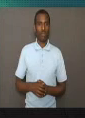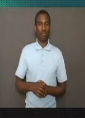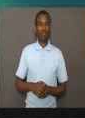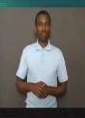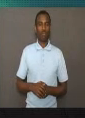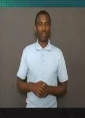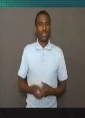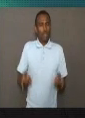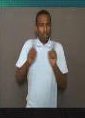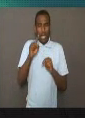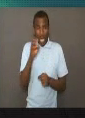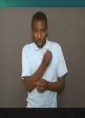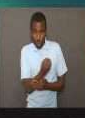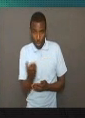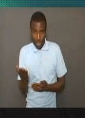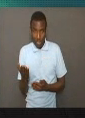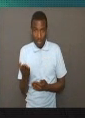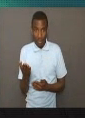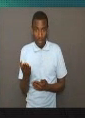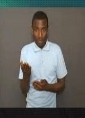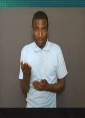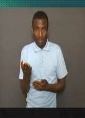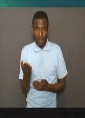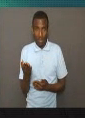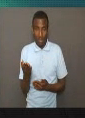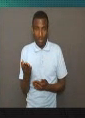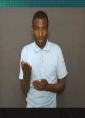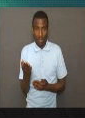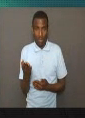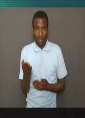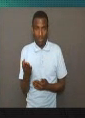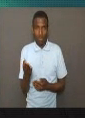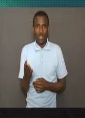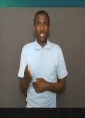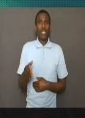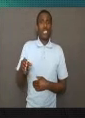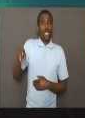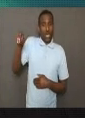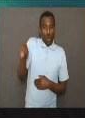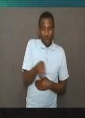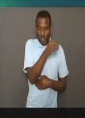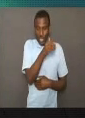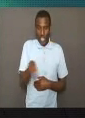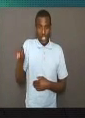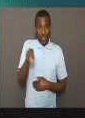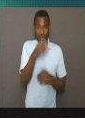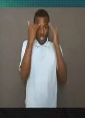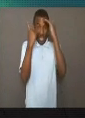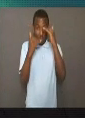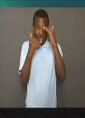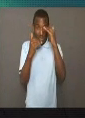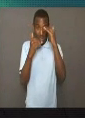When an object is at its limit of oscillation, its